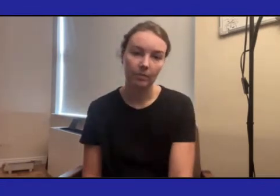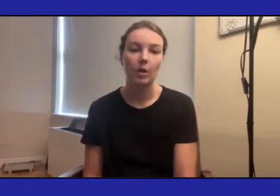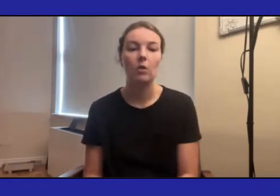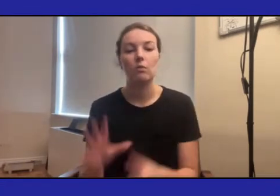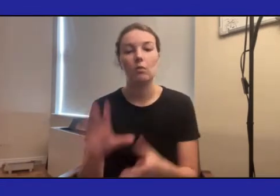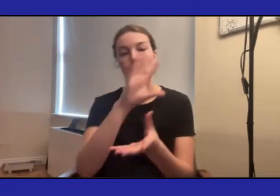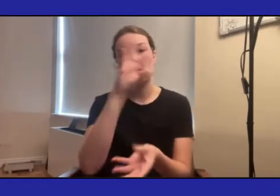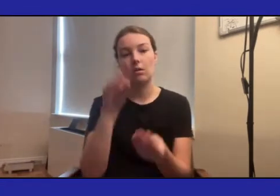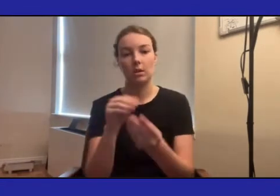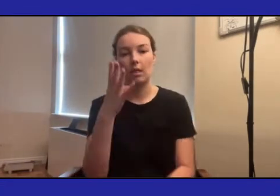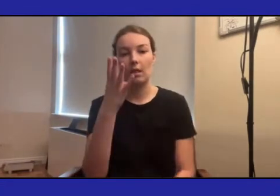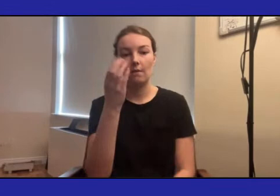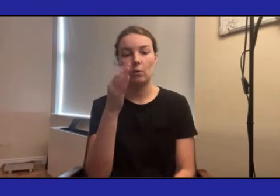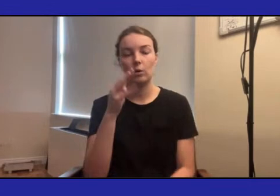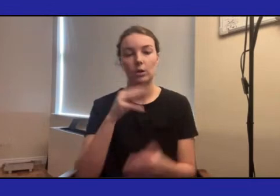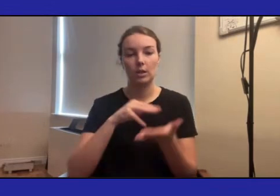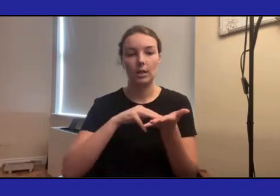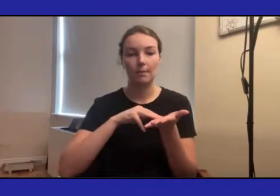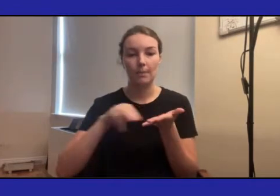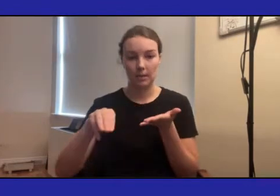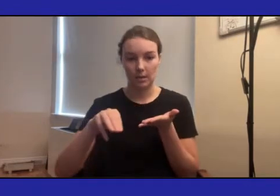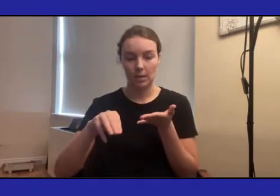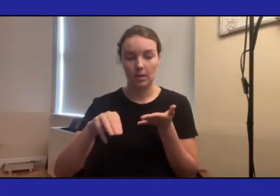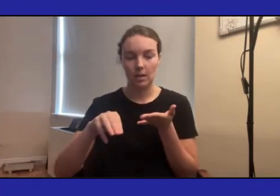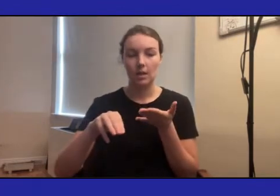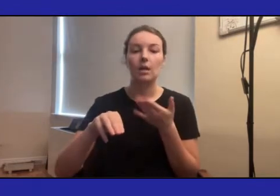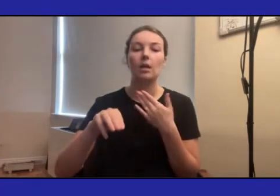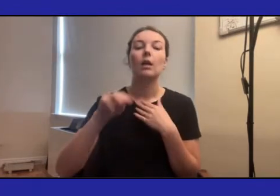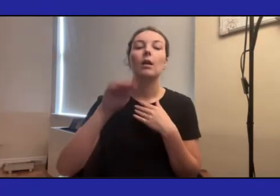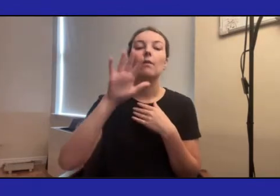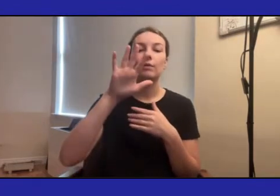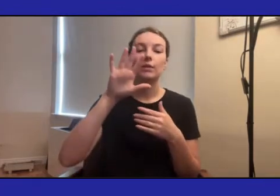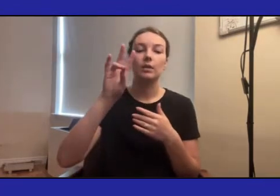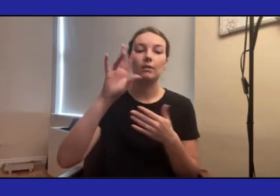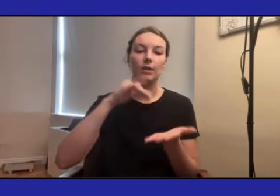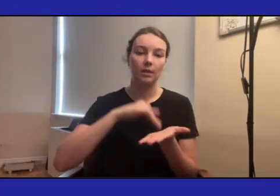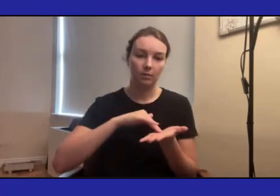$12,779,569 with a 10% contingency of